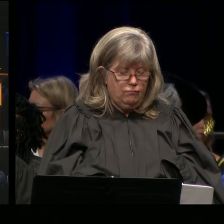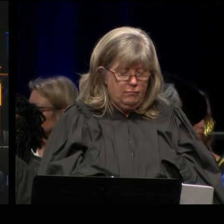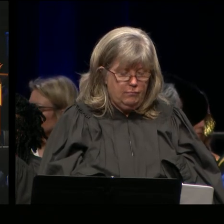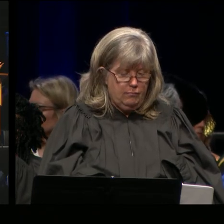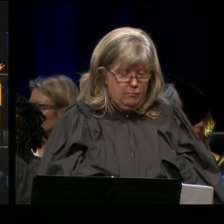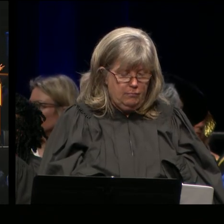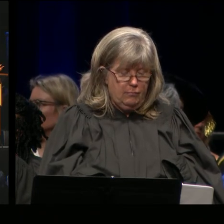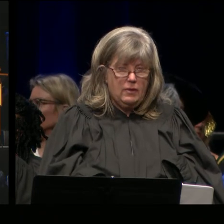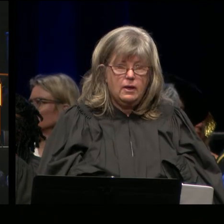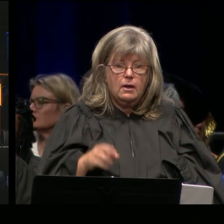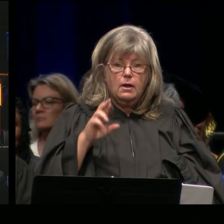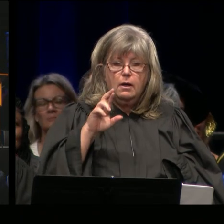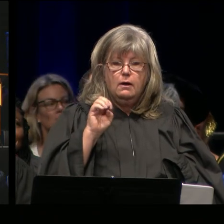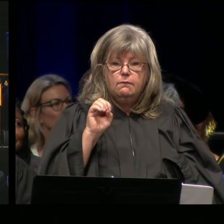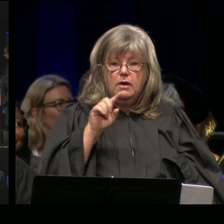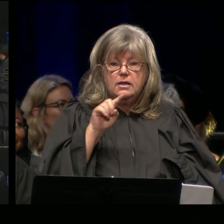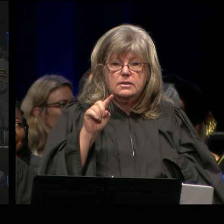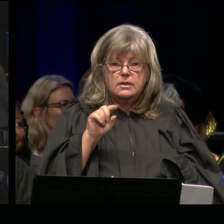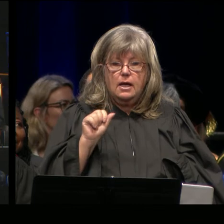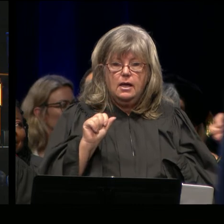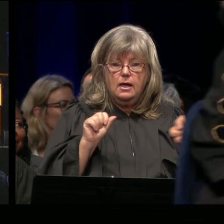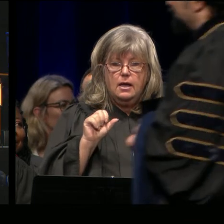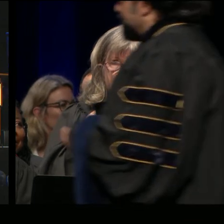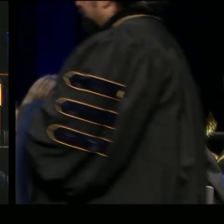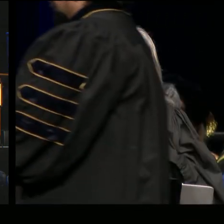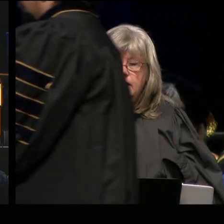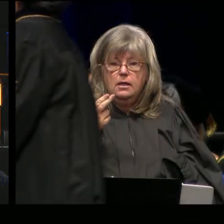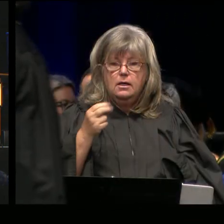Reza Shadkami.